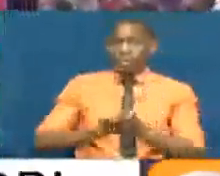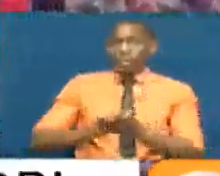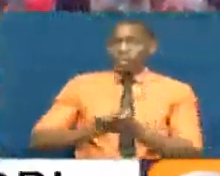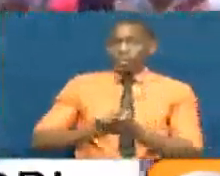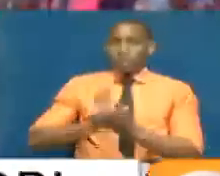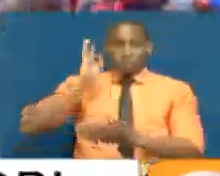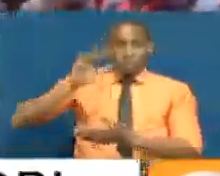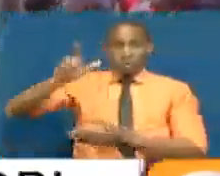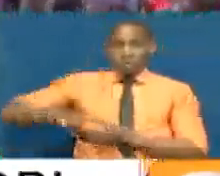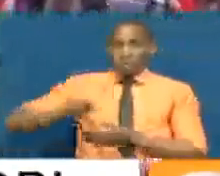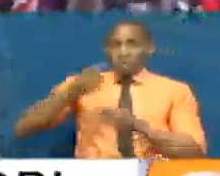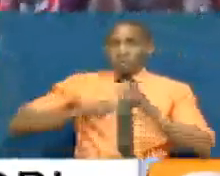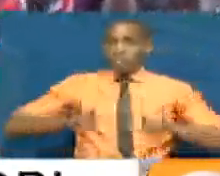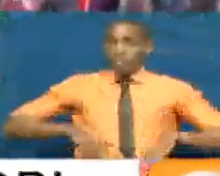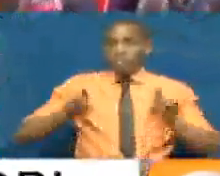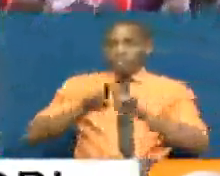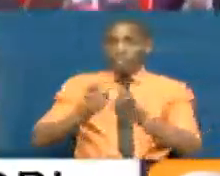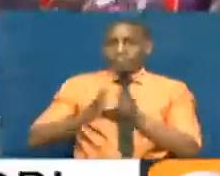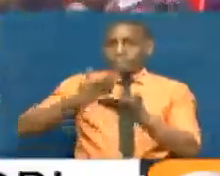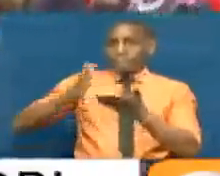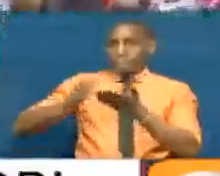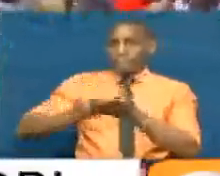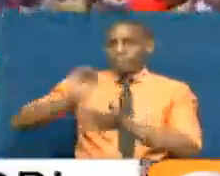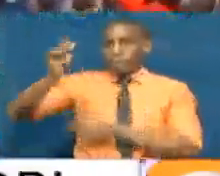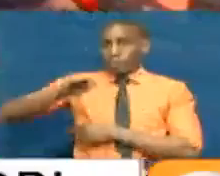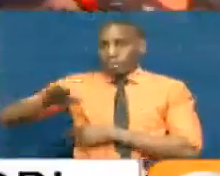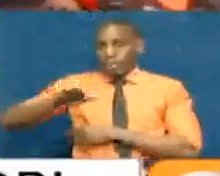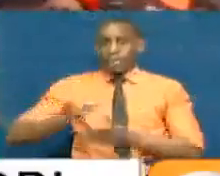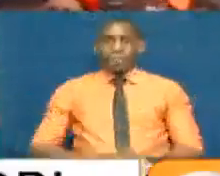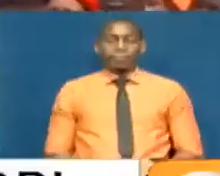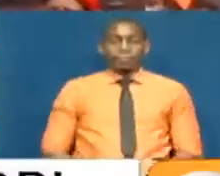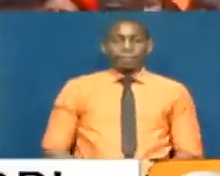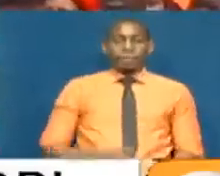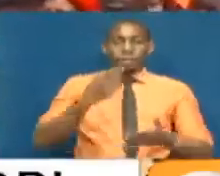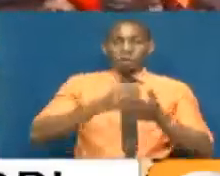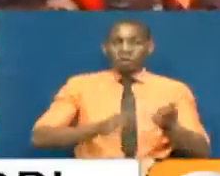the cost of living as well as rent in urban settlements.